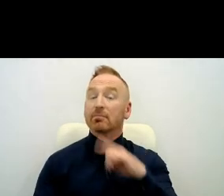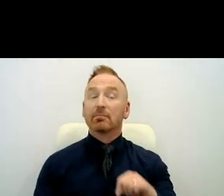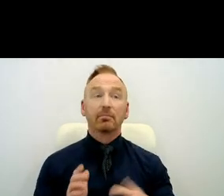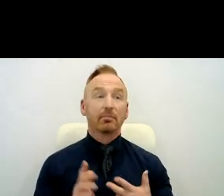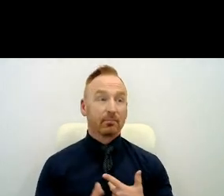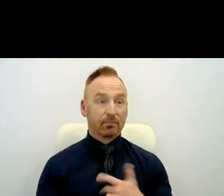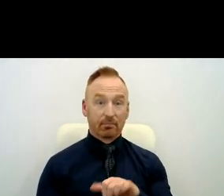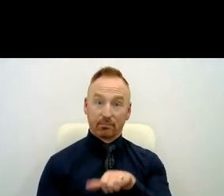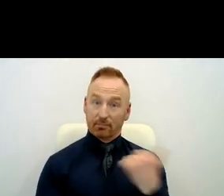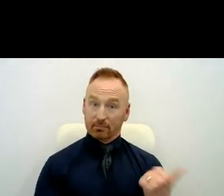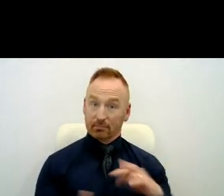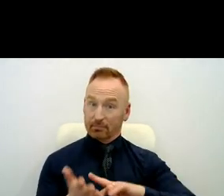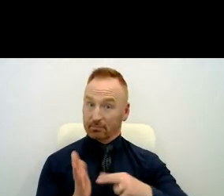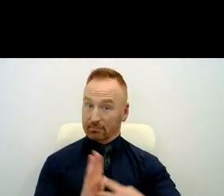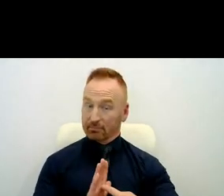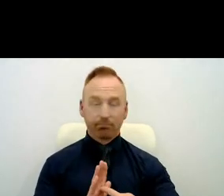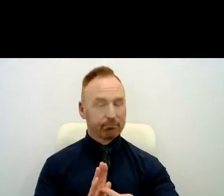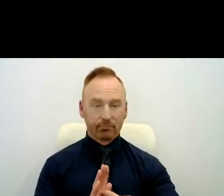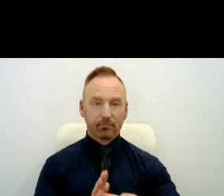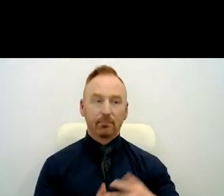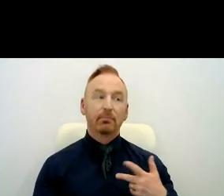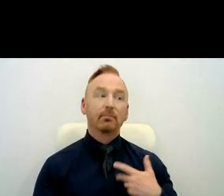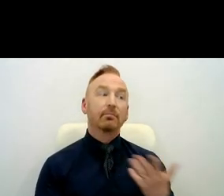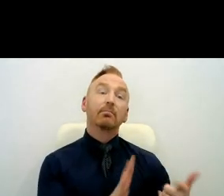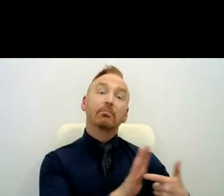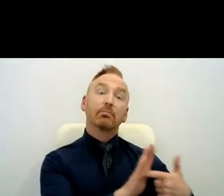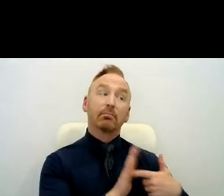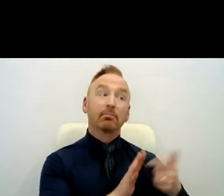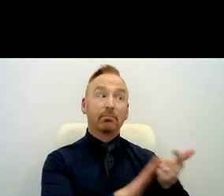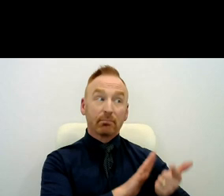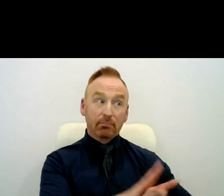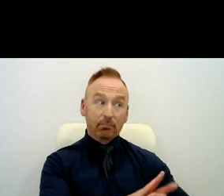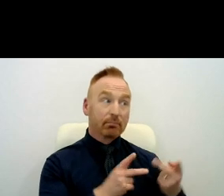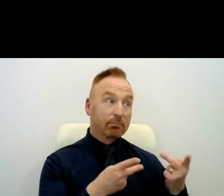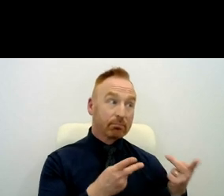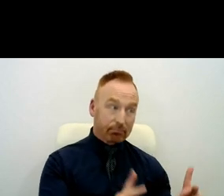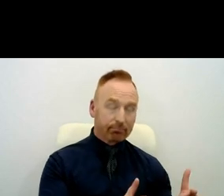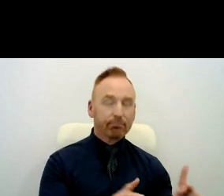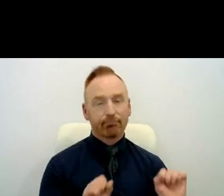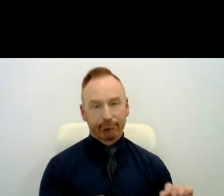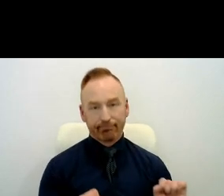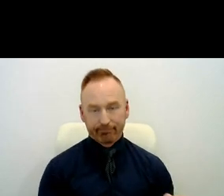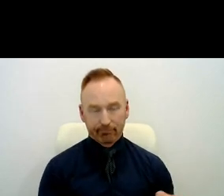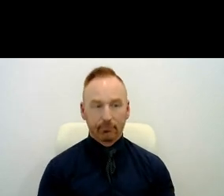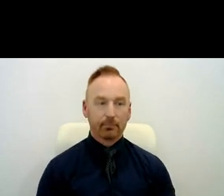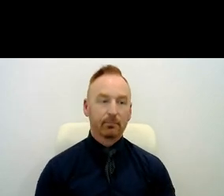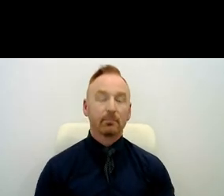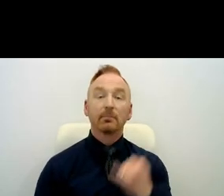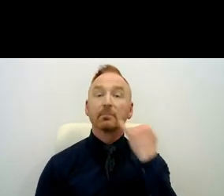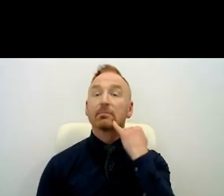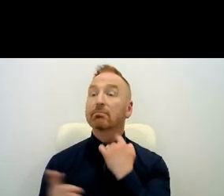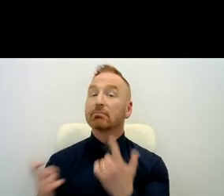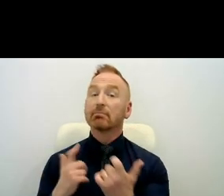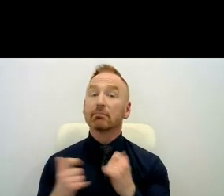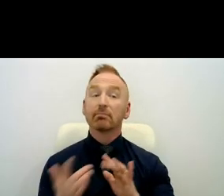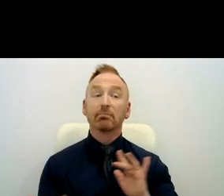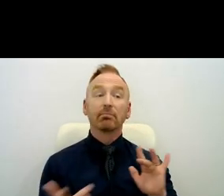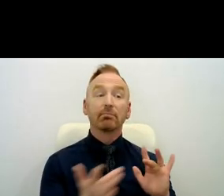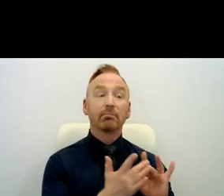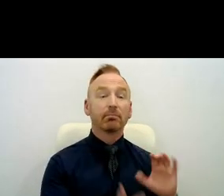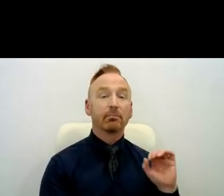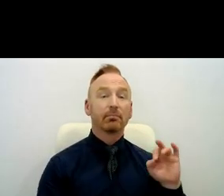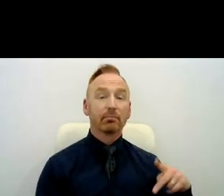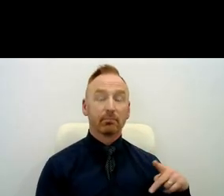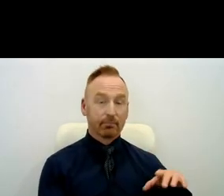or disclosed for any other purposes unless required or permitted by law. If you have any questions, contact